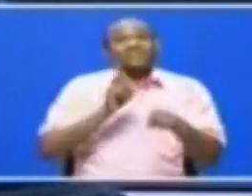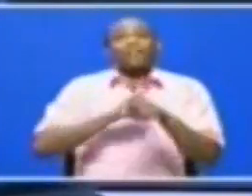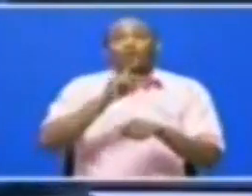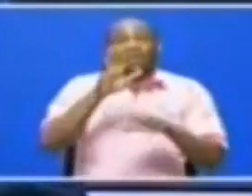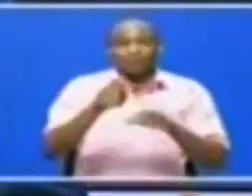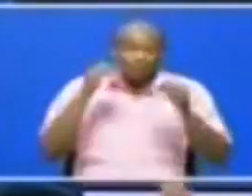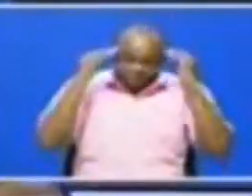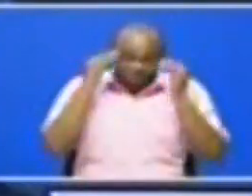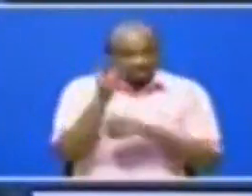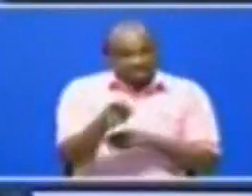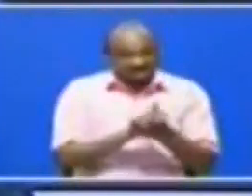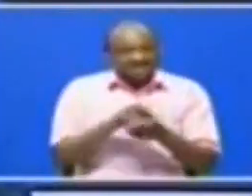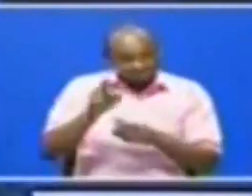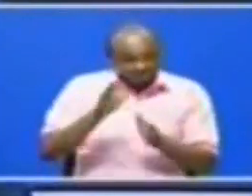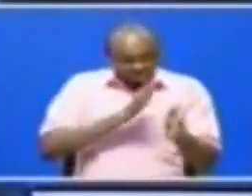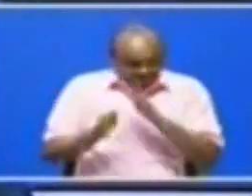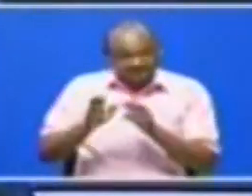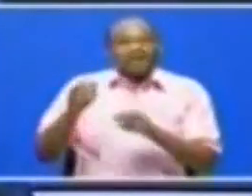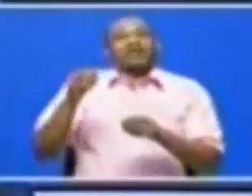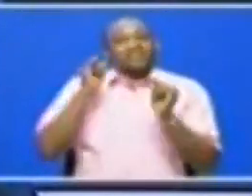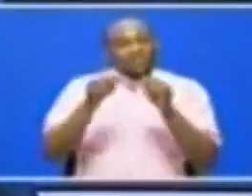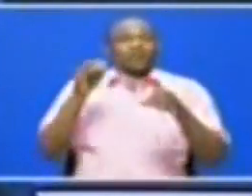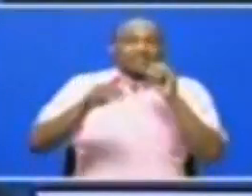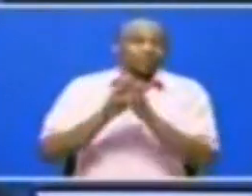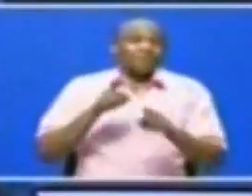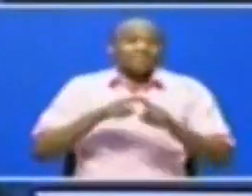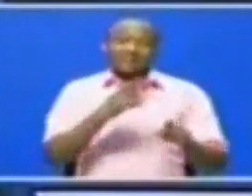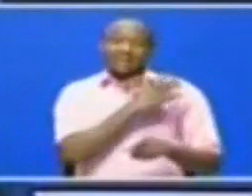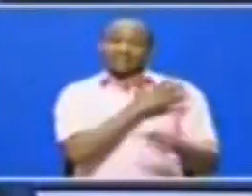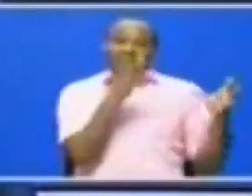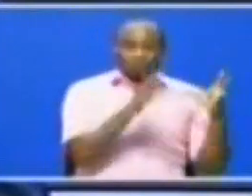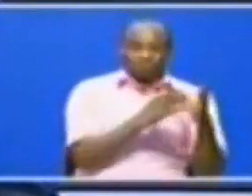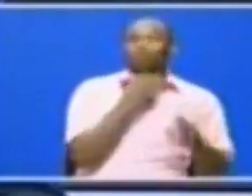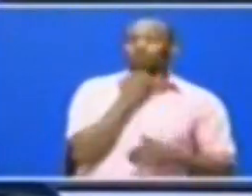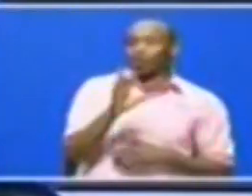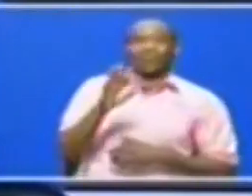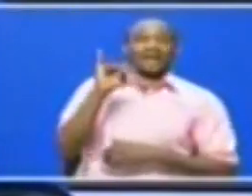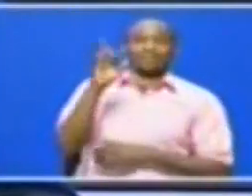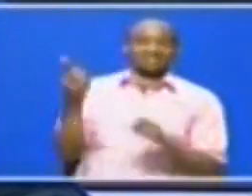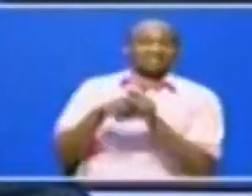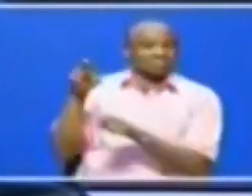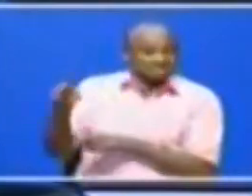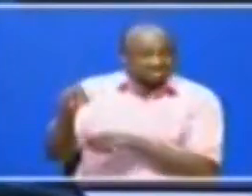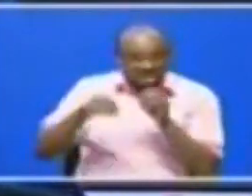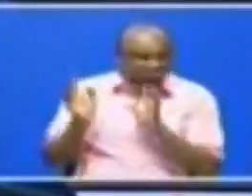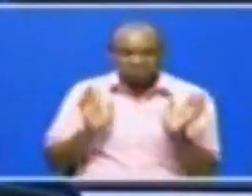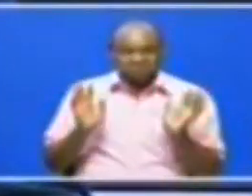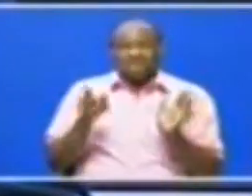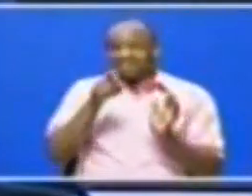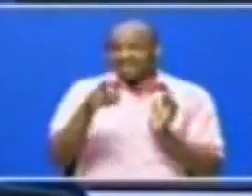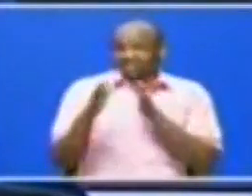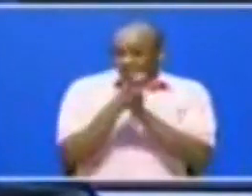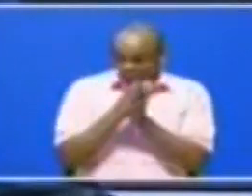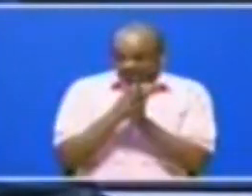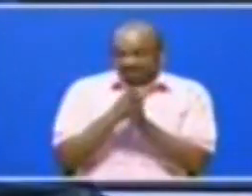and oversee the repeat elections. But NASA is saying they don't want IEBC to conduct that election. And of course, that story is going to form